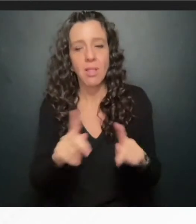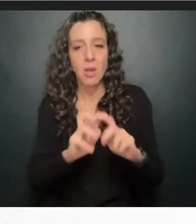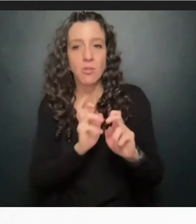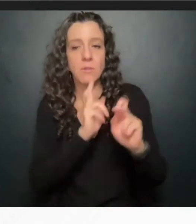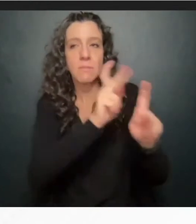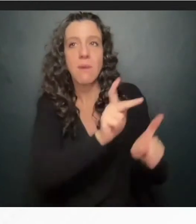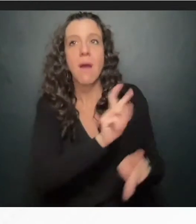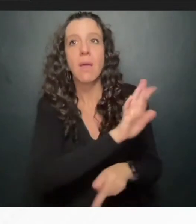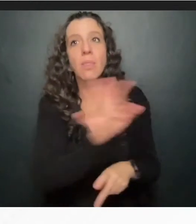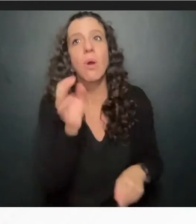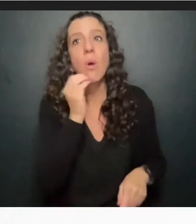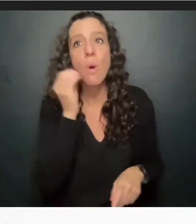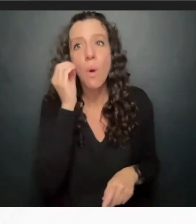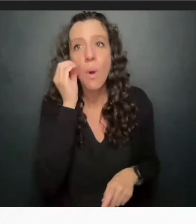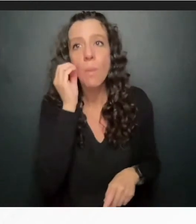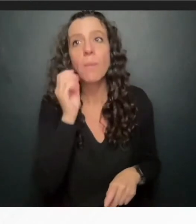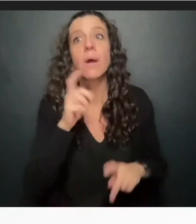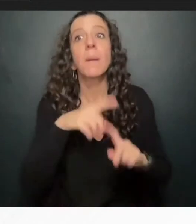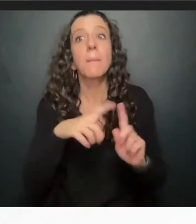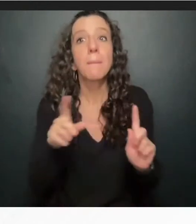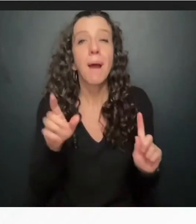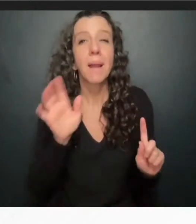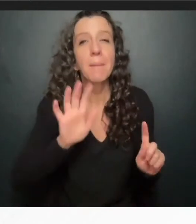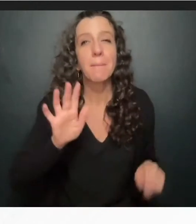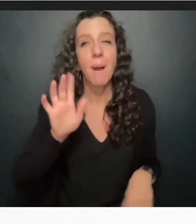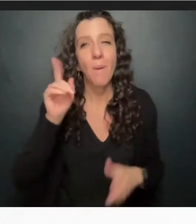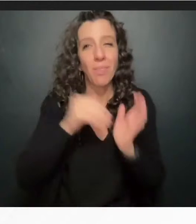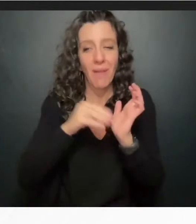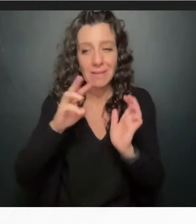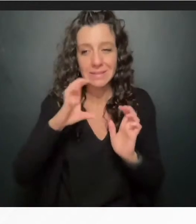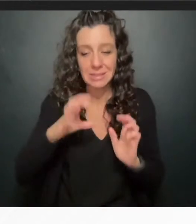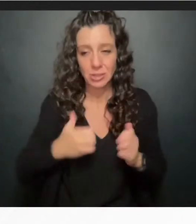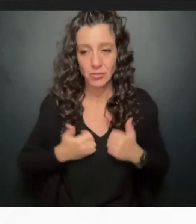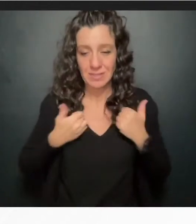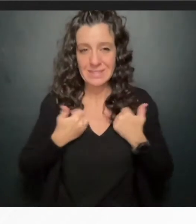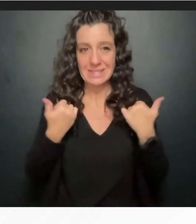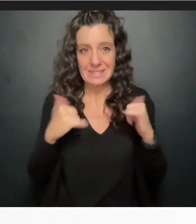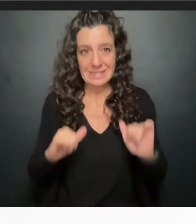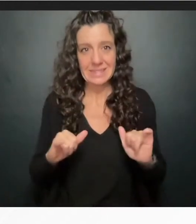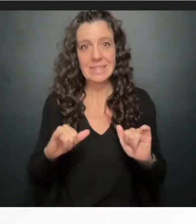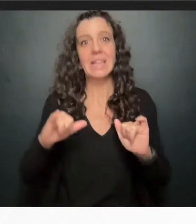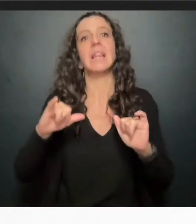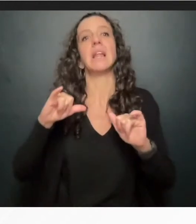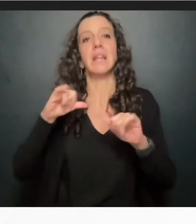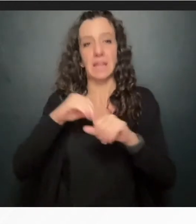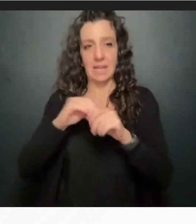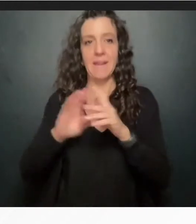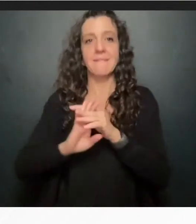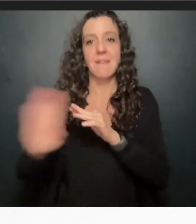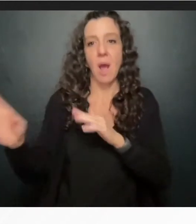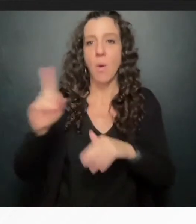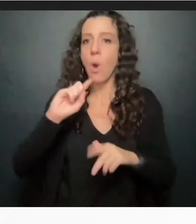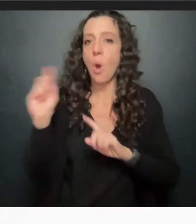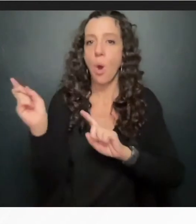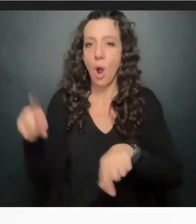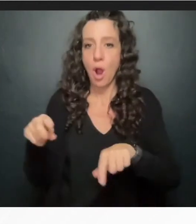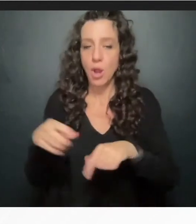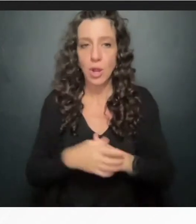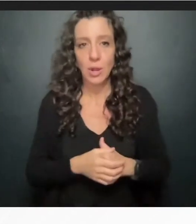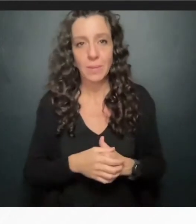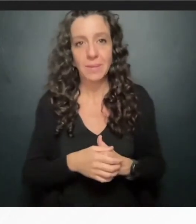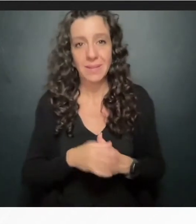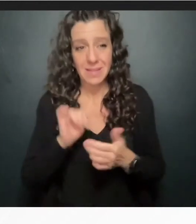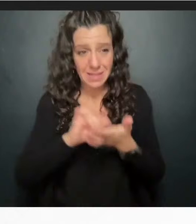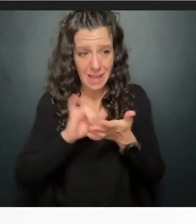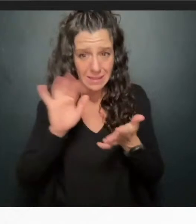their homes. However, about 1,600 residents remain under an evacuation order. So that's nearly